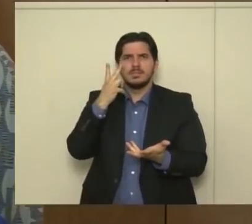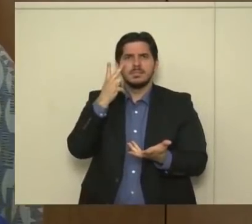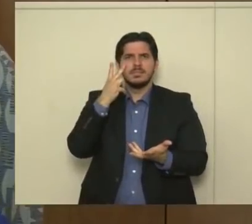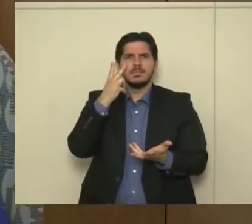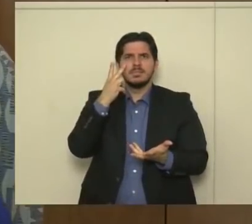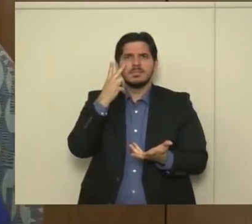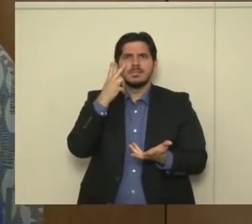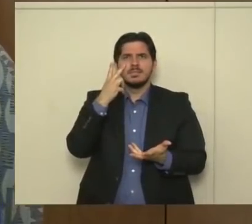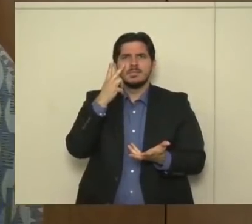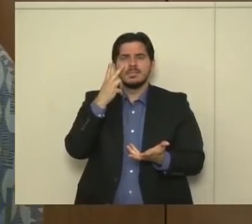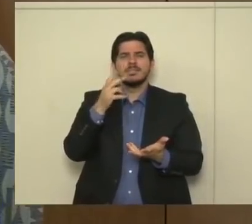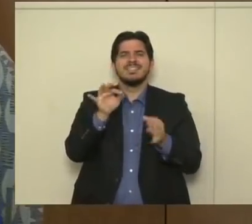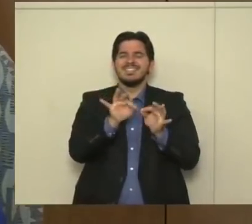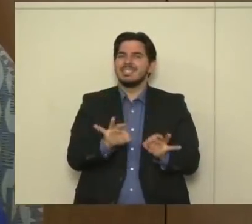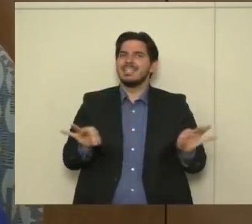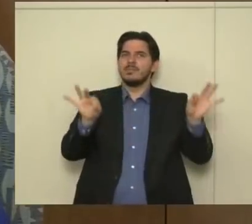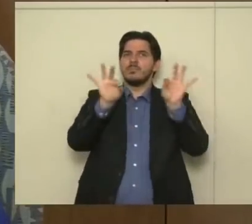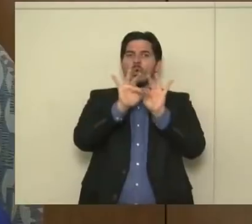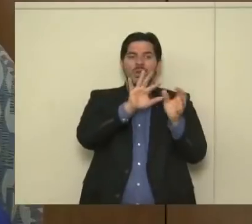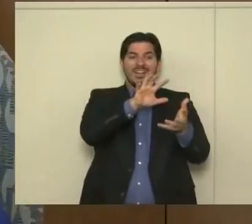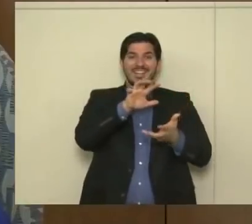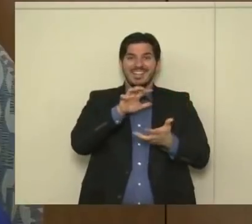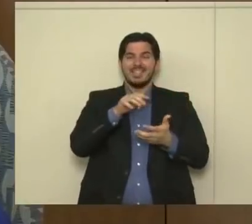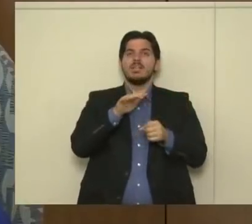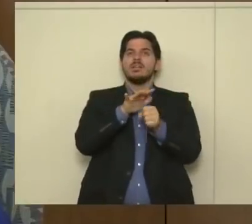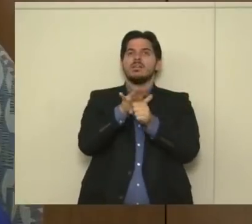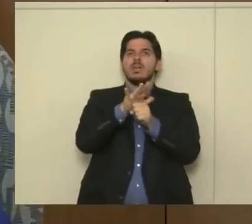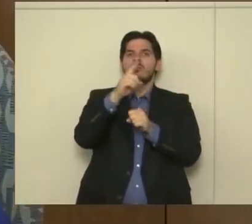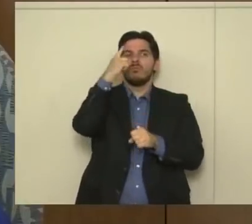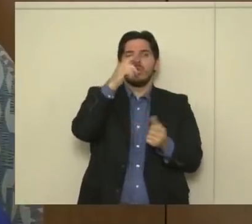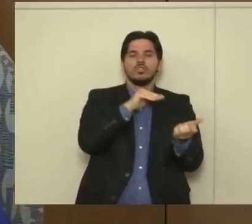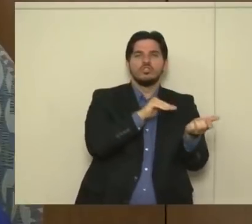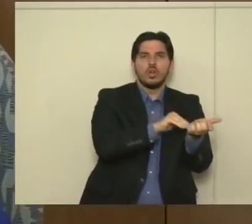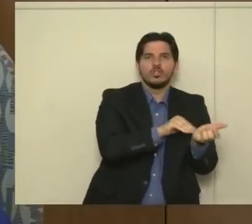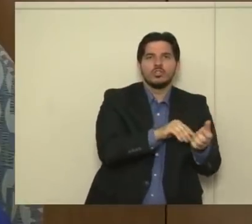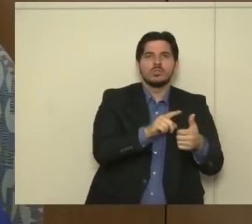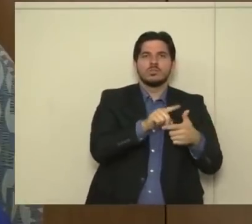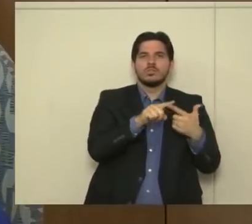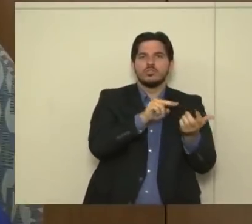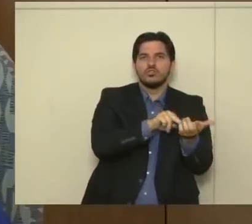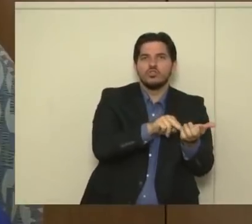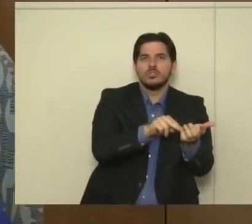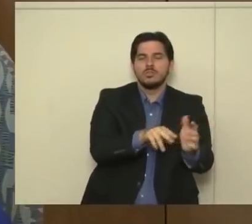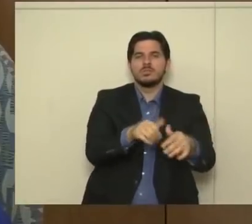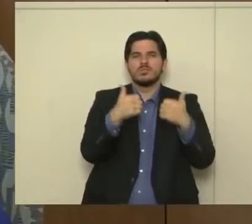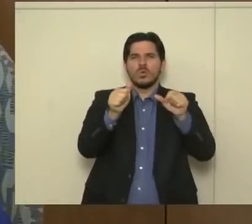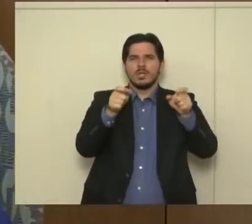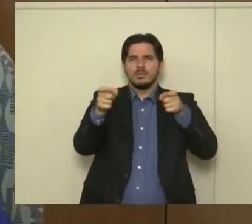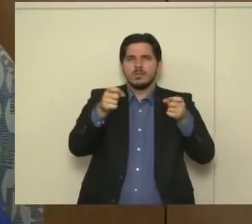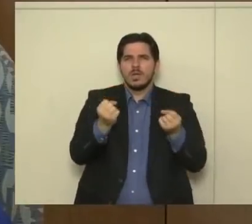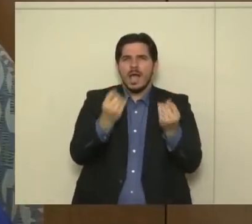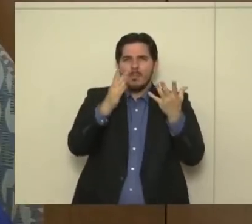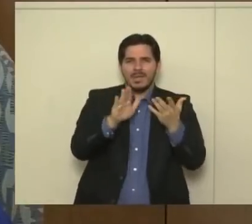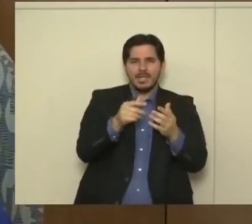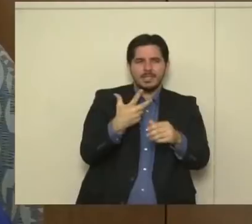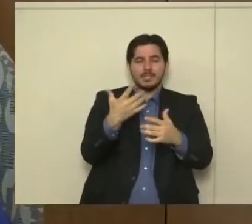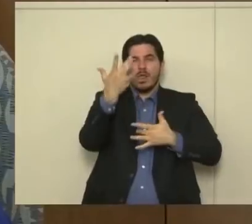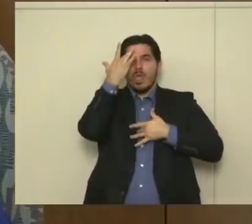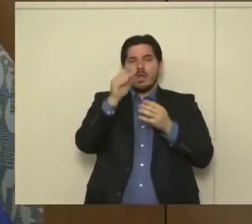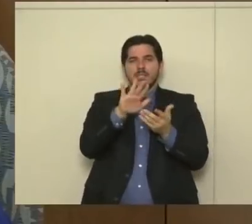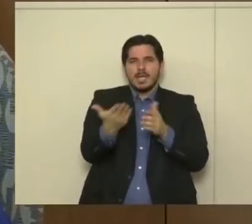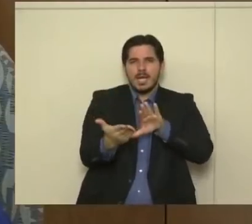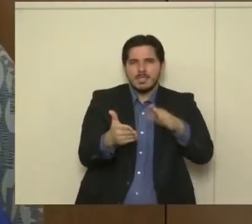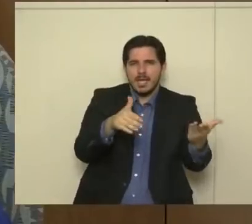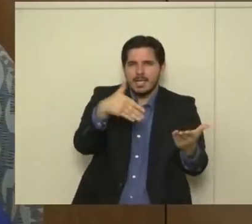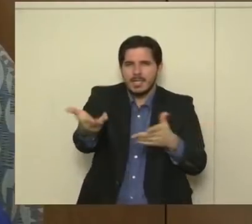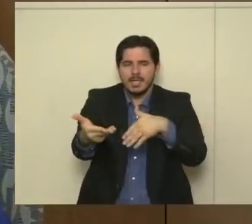frontline healthcare workers and prevent transmission and the number of deaths, the mortality rate issues, which for a state like New